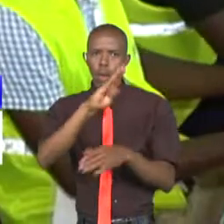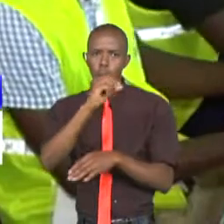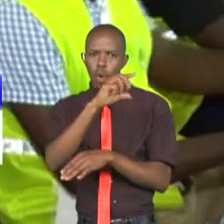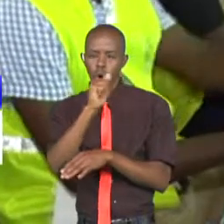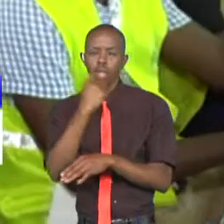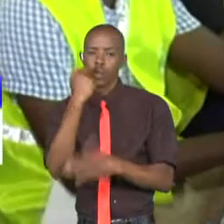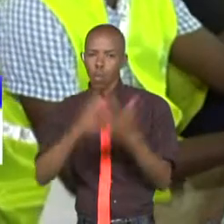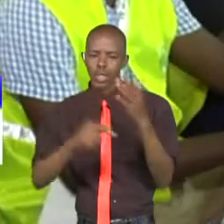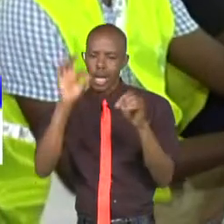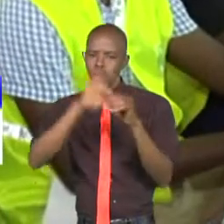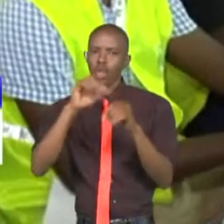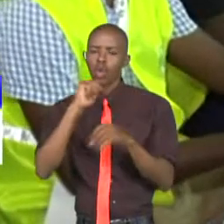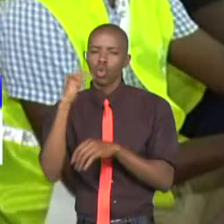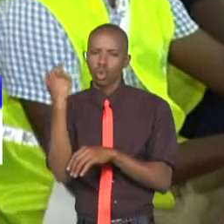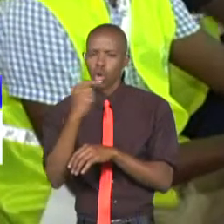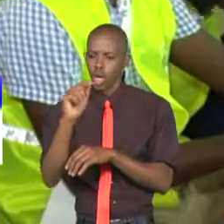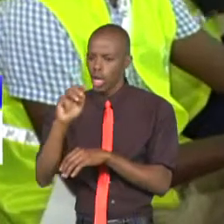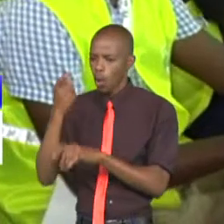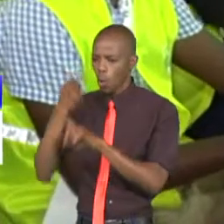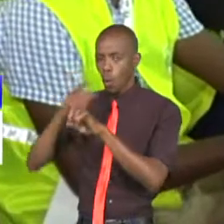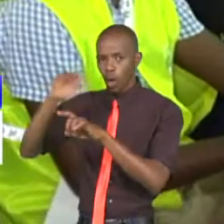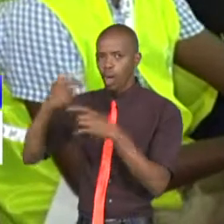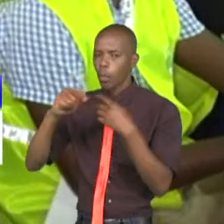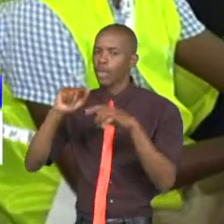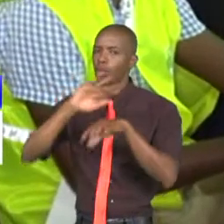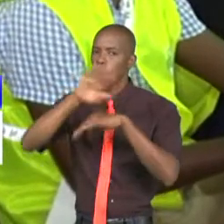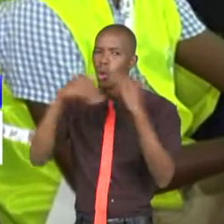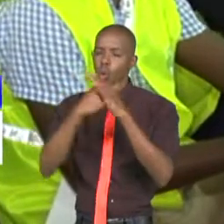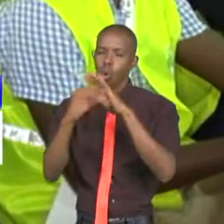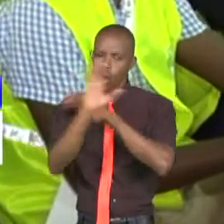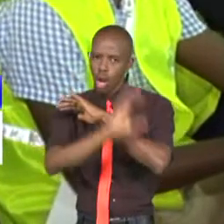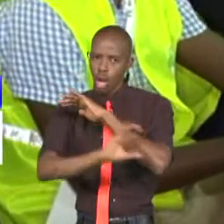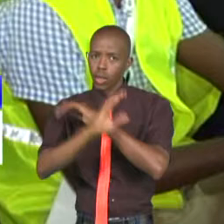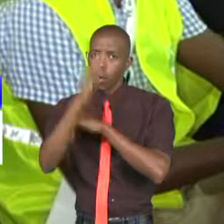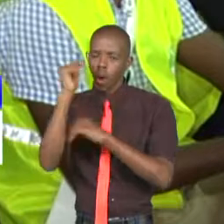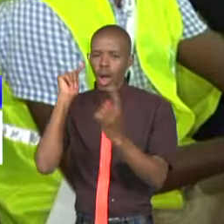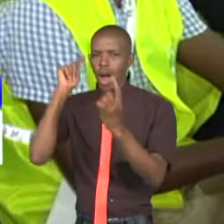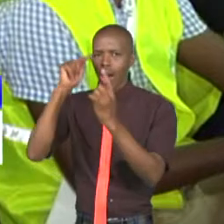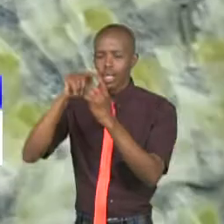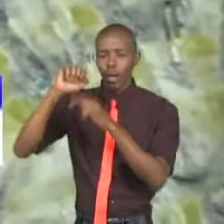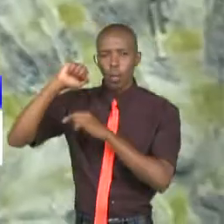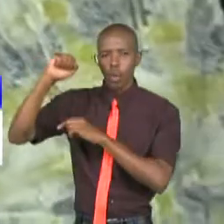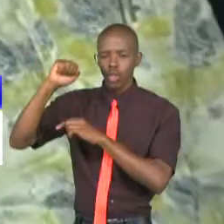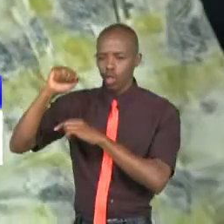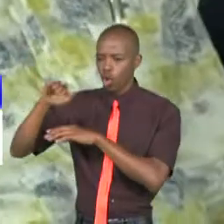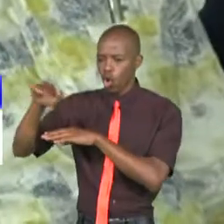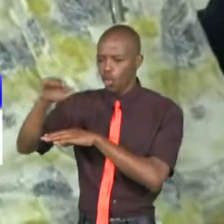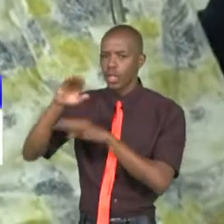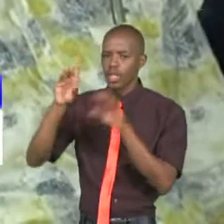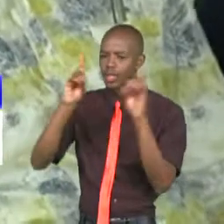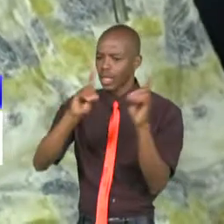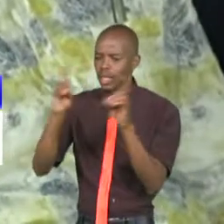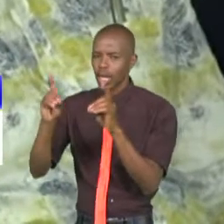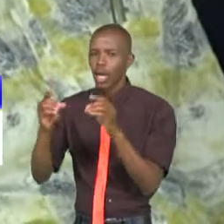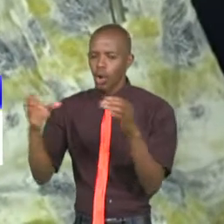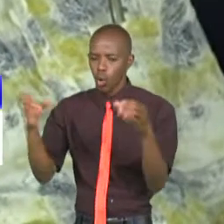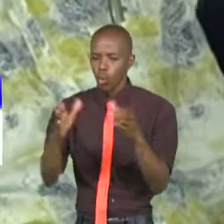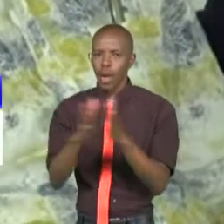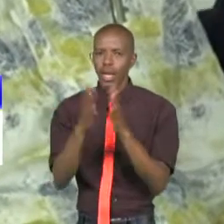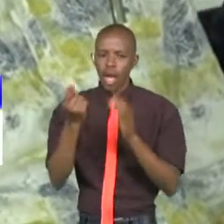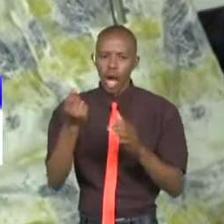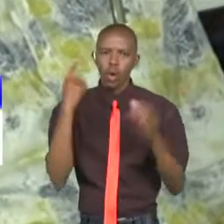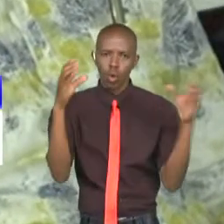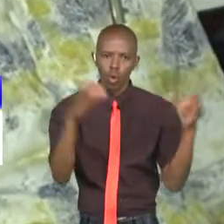by-election was not only for Msambweni but for the whole country, as it was targeting the political might of the Tanga and Kieleweke in